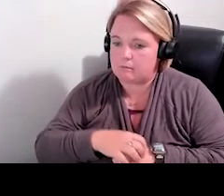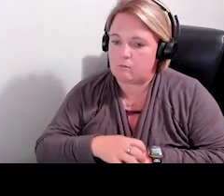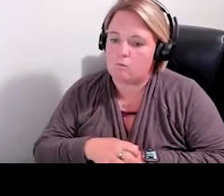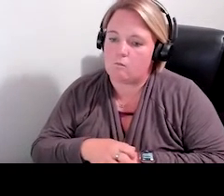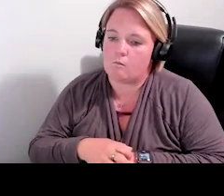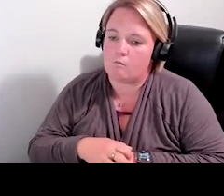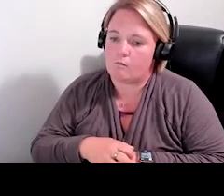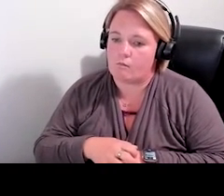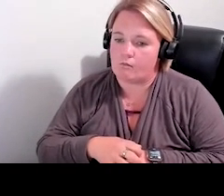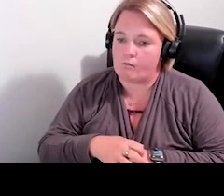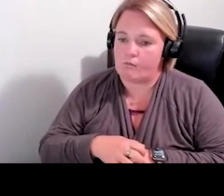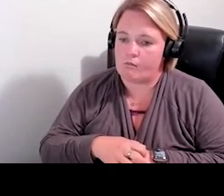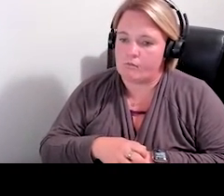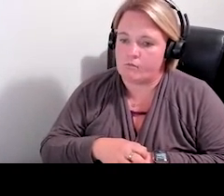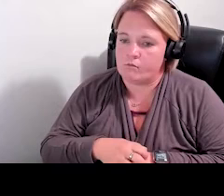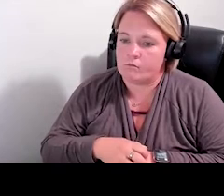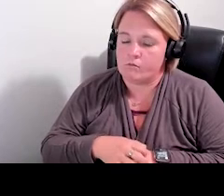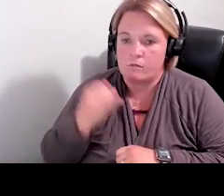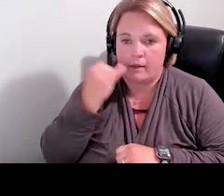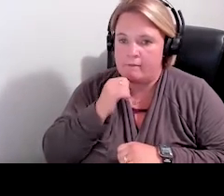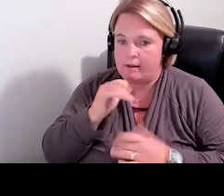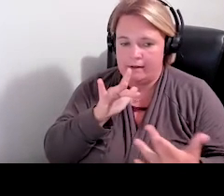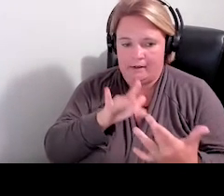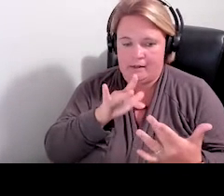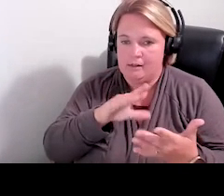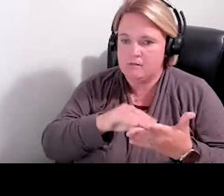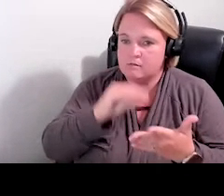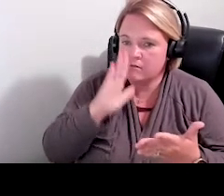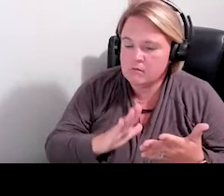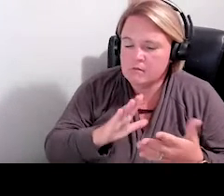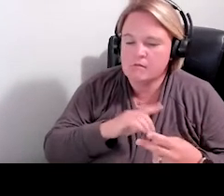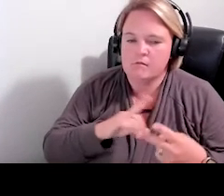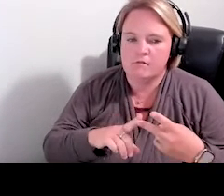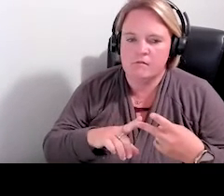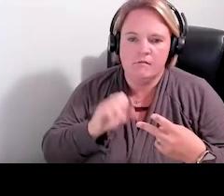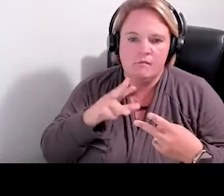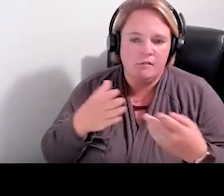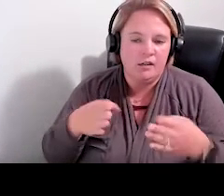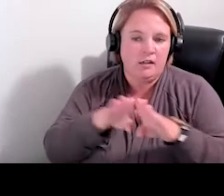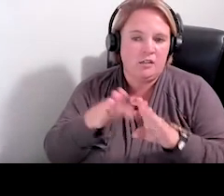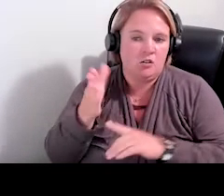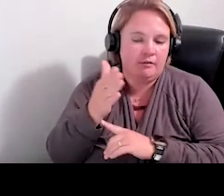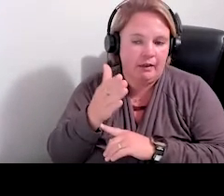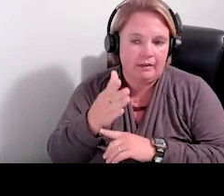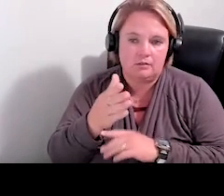And if they didn't get a hold of the student, or they close the flag